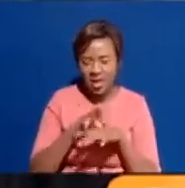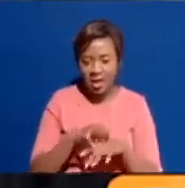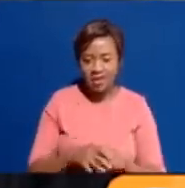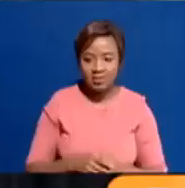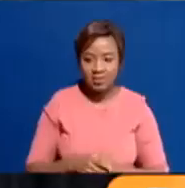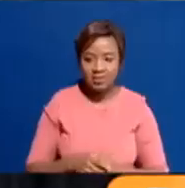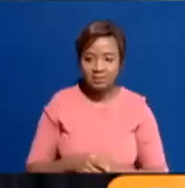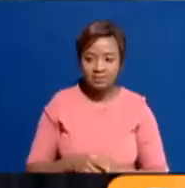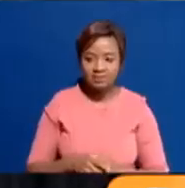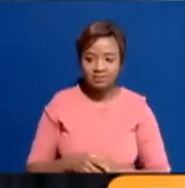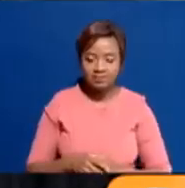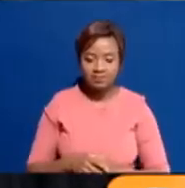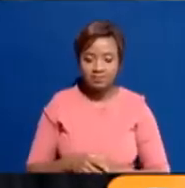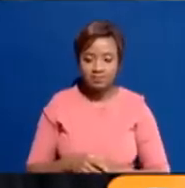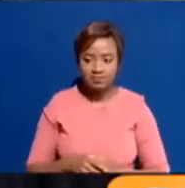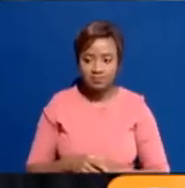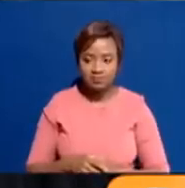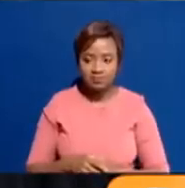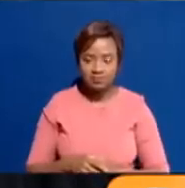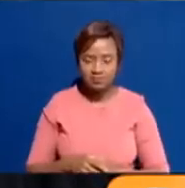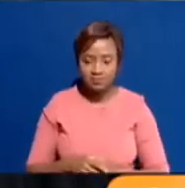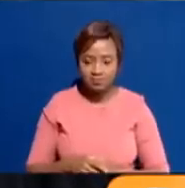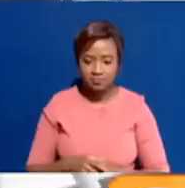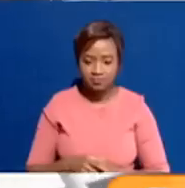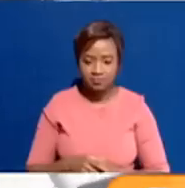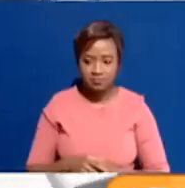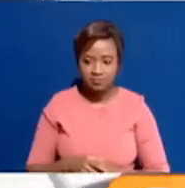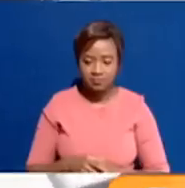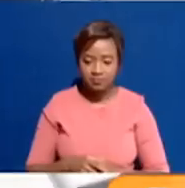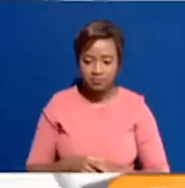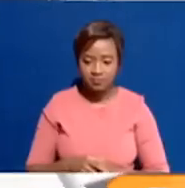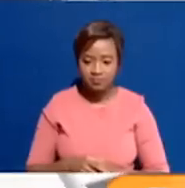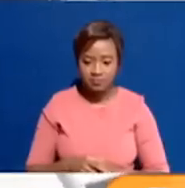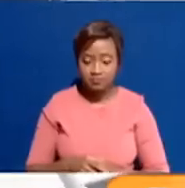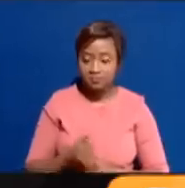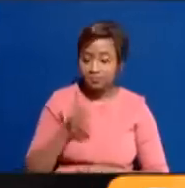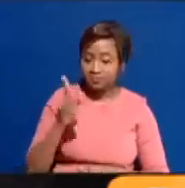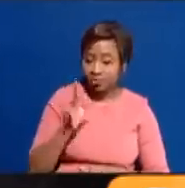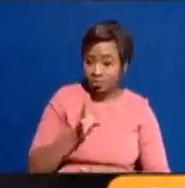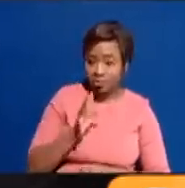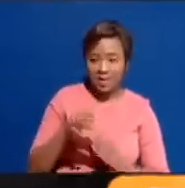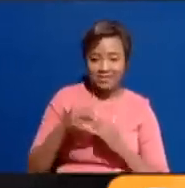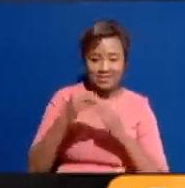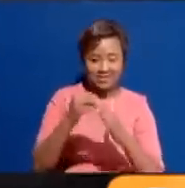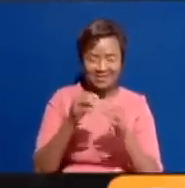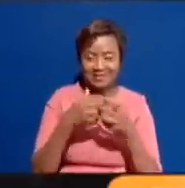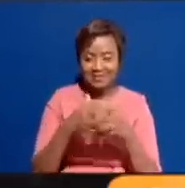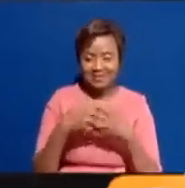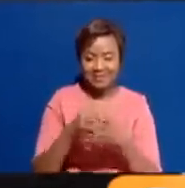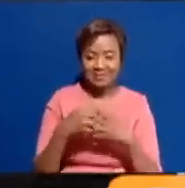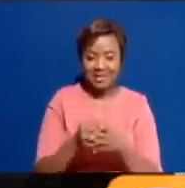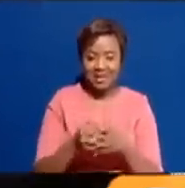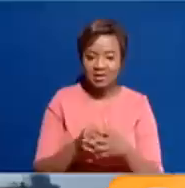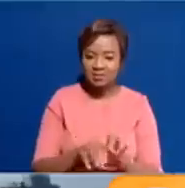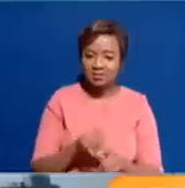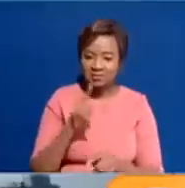friction with the air particles that now causes it to burn up. Rose, the lead engineer, is among a government delegation